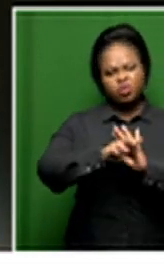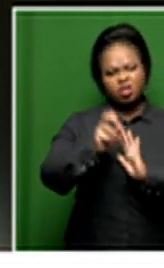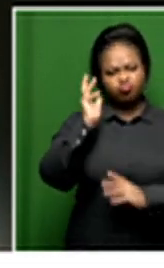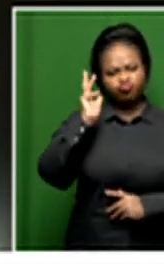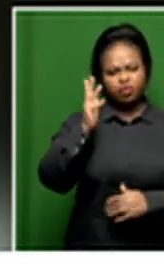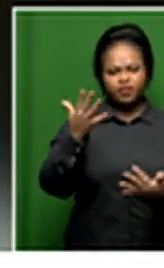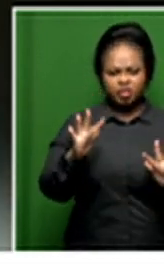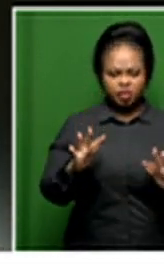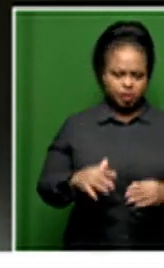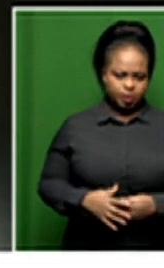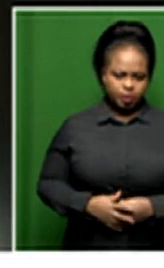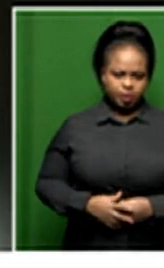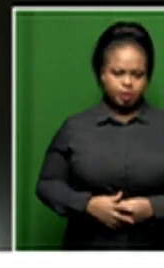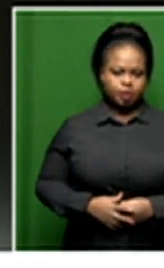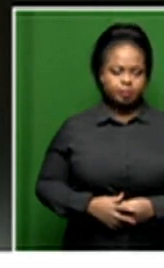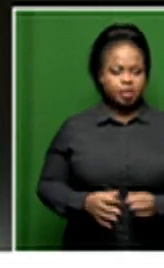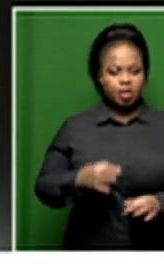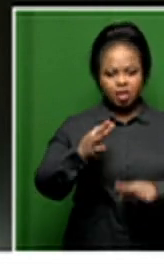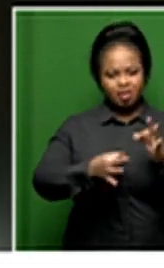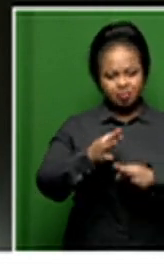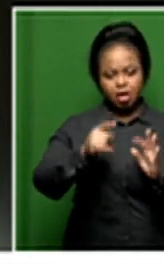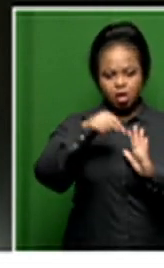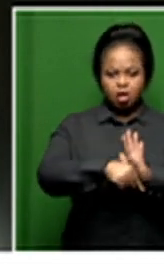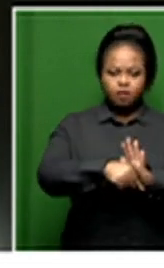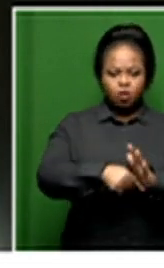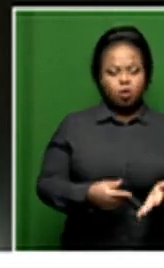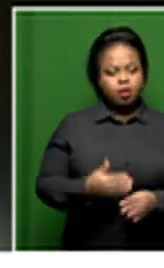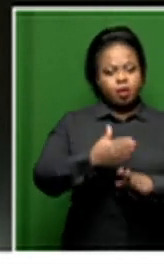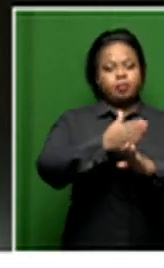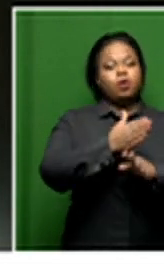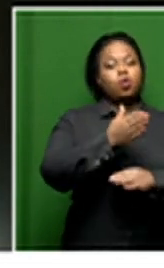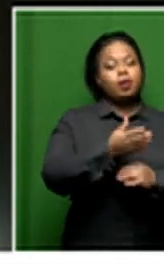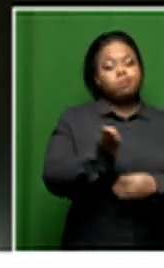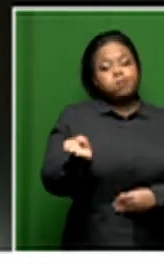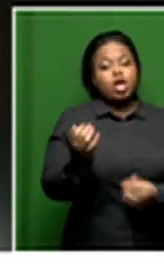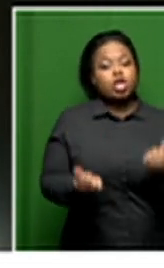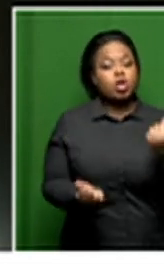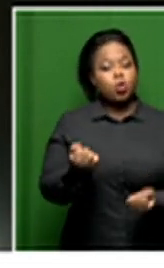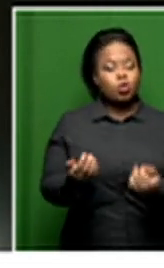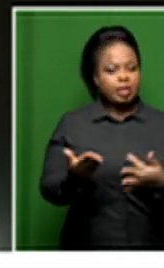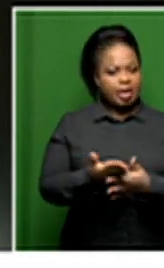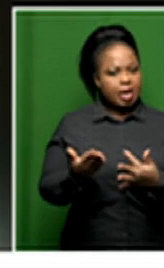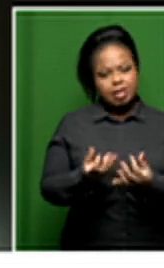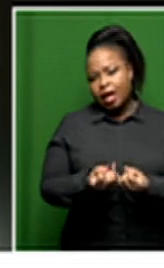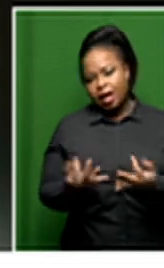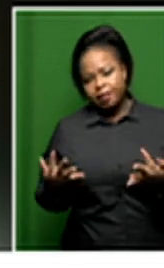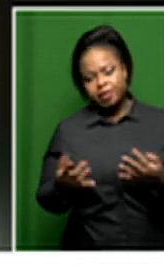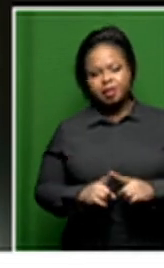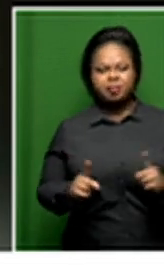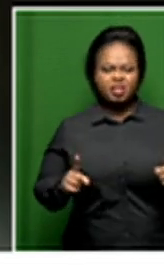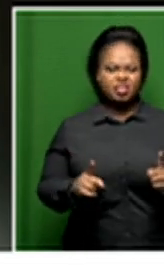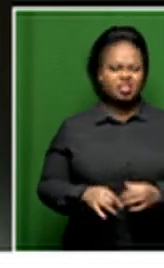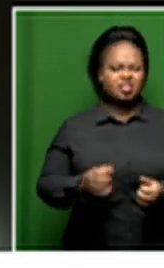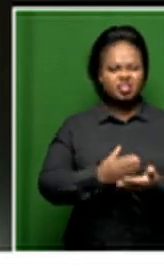did, the details were given about how many were before the court. Those cases spread back. They